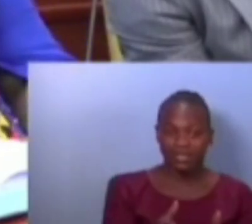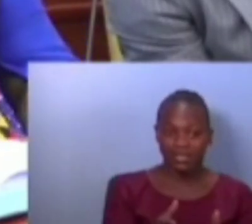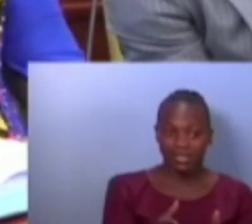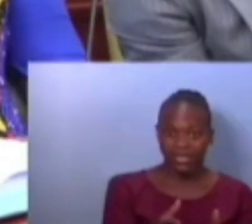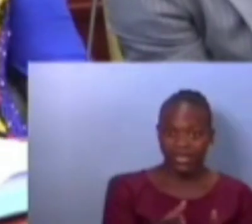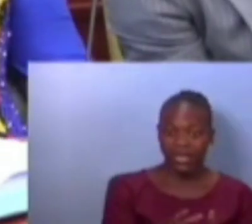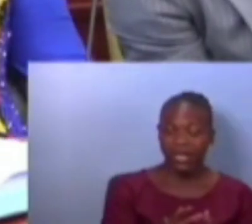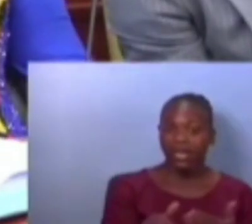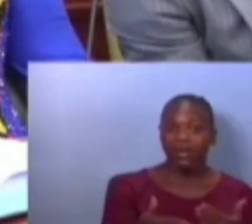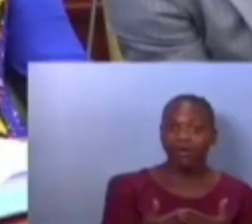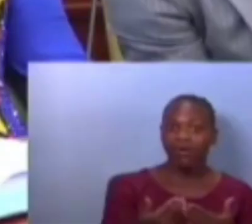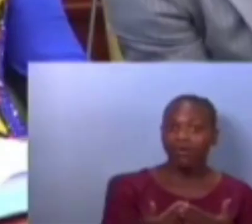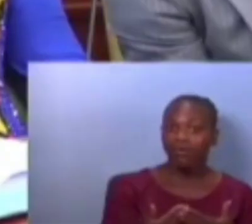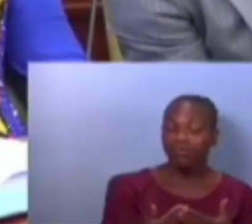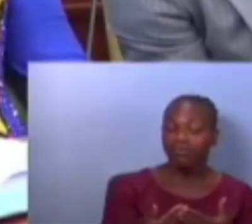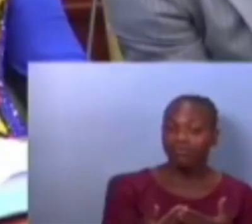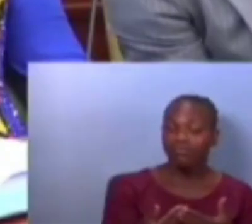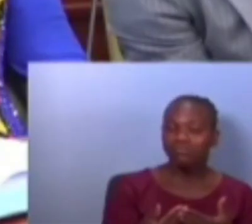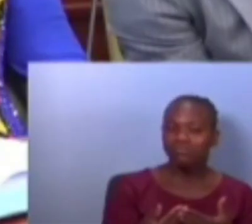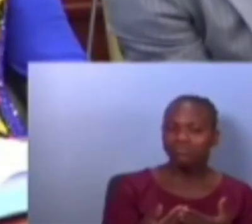is engraved